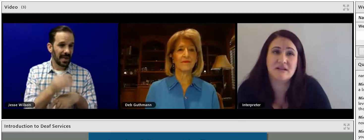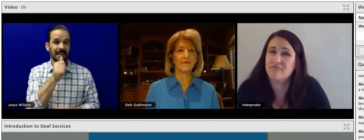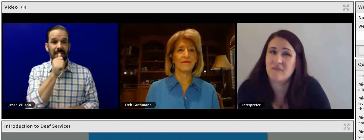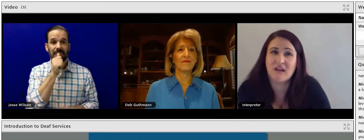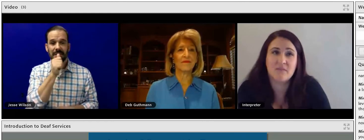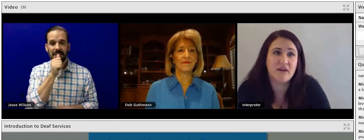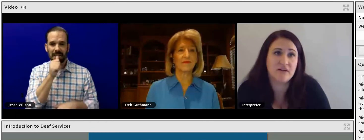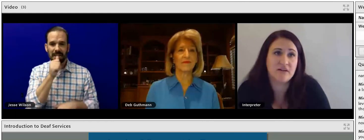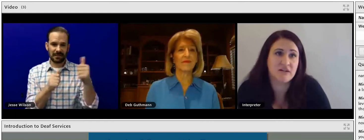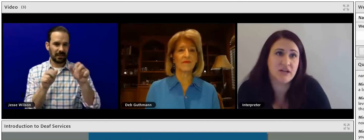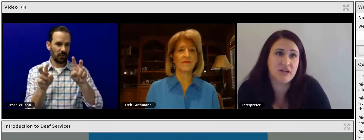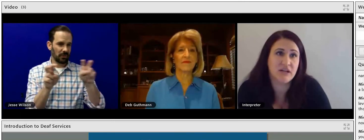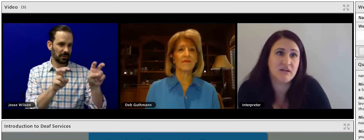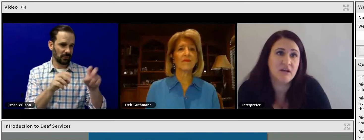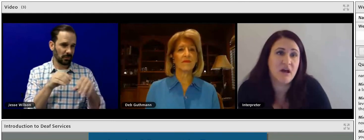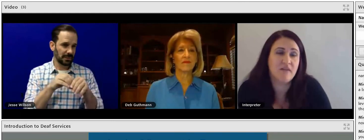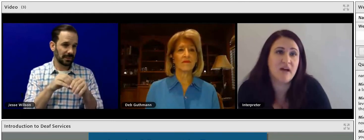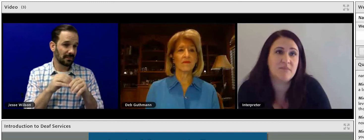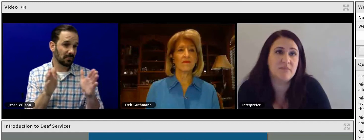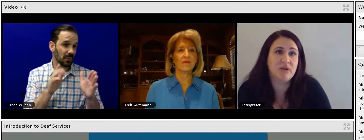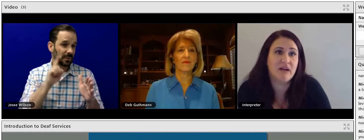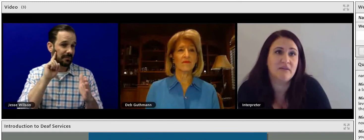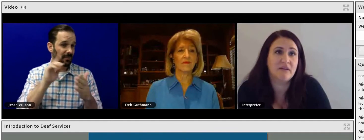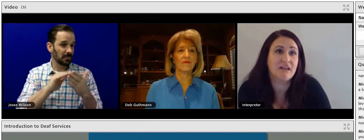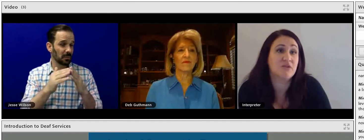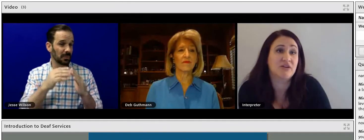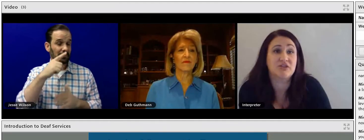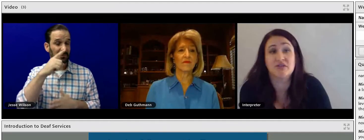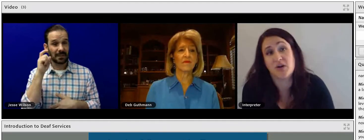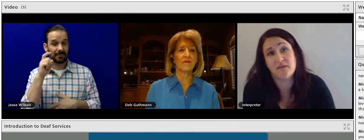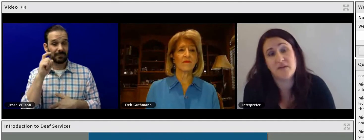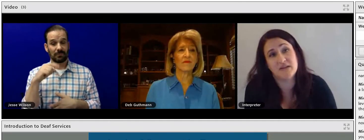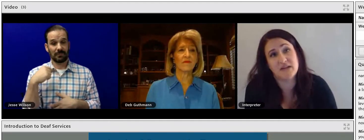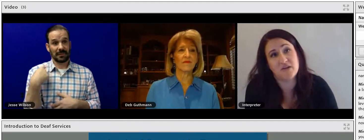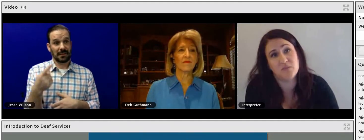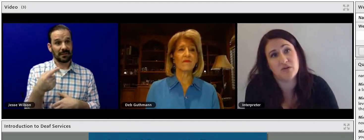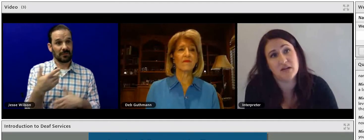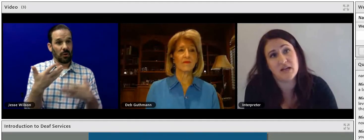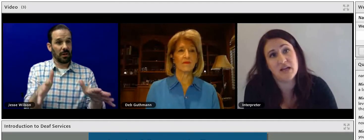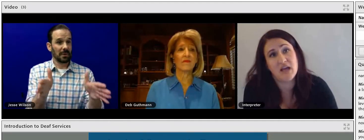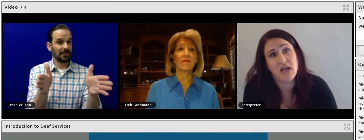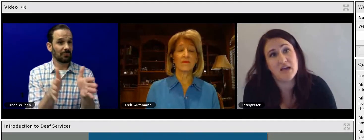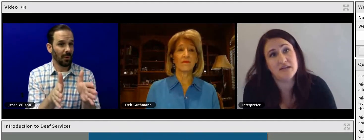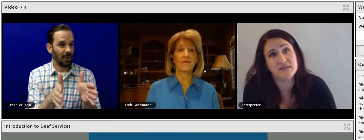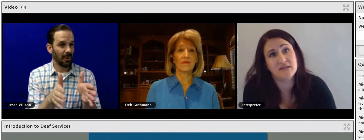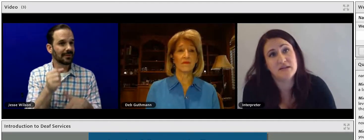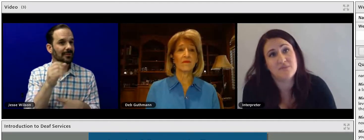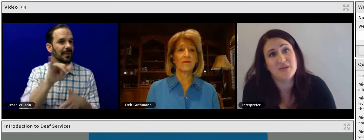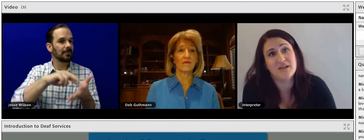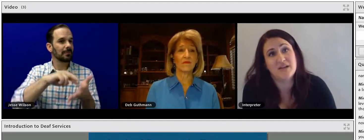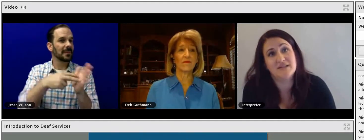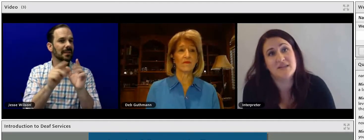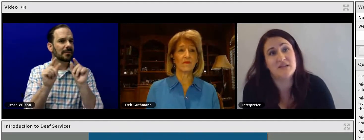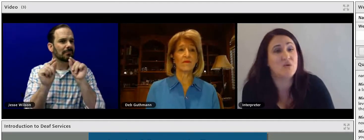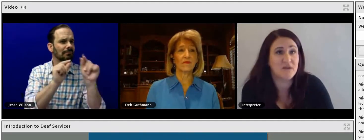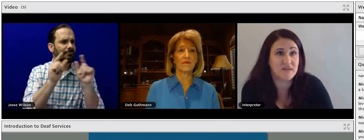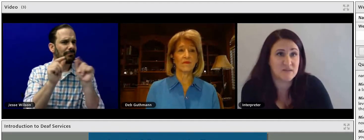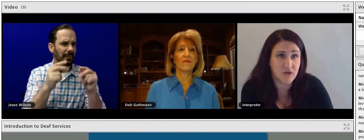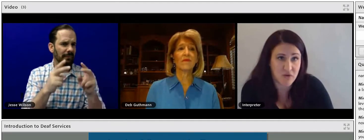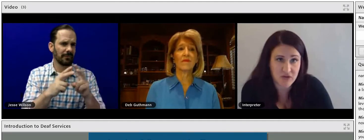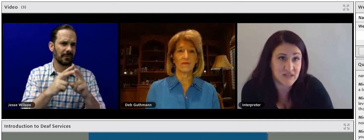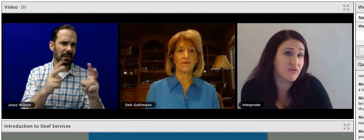So that can be very challenging. A lot of people keep their issues private in the deaf community, and because